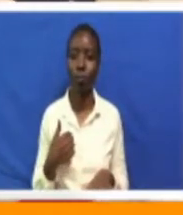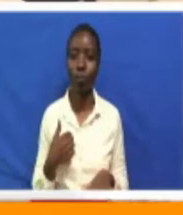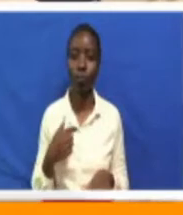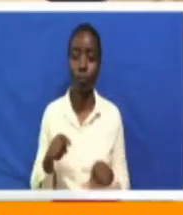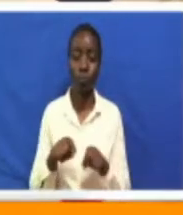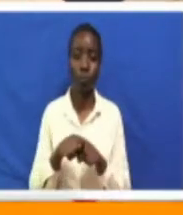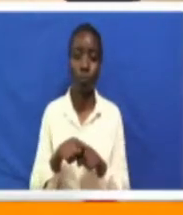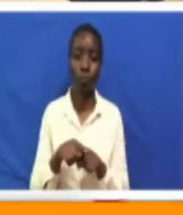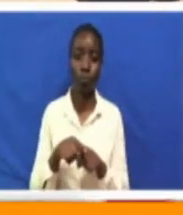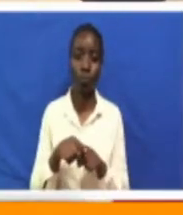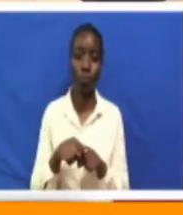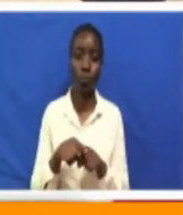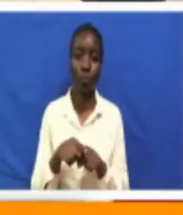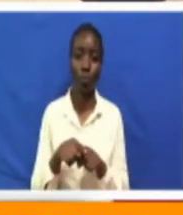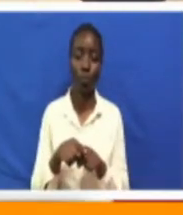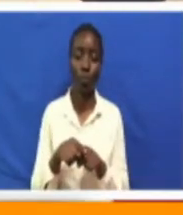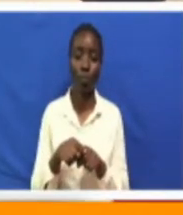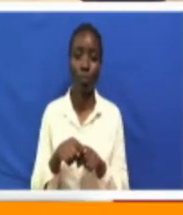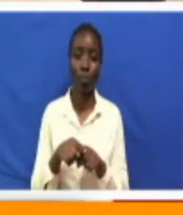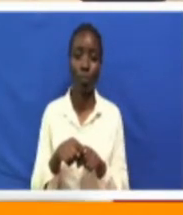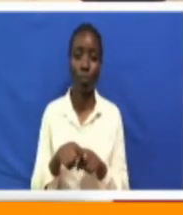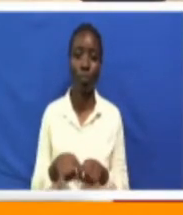come on